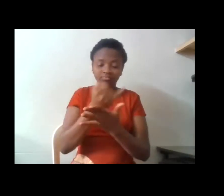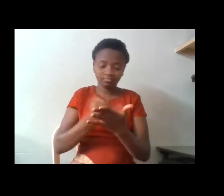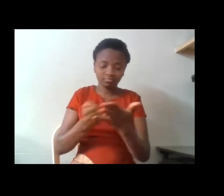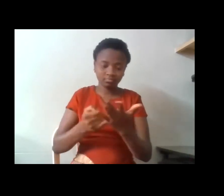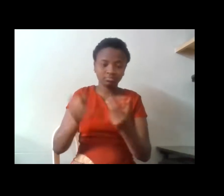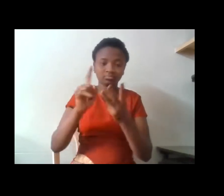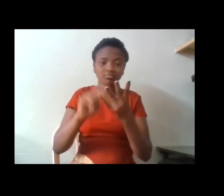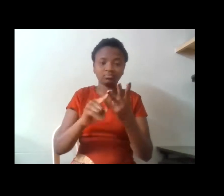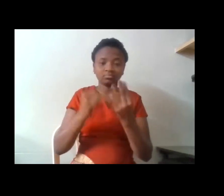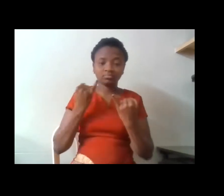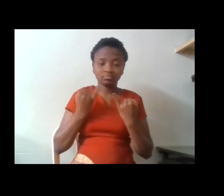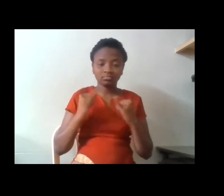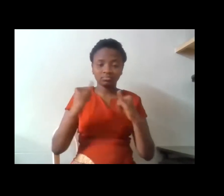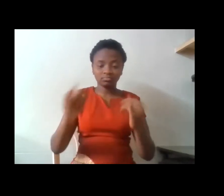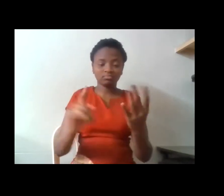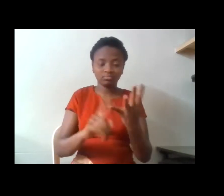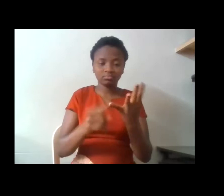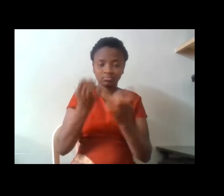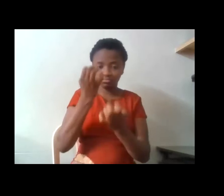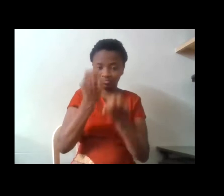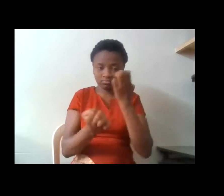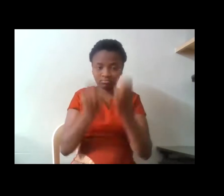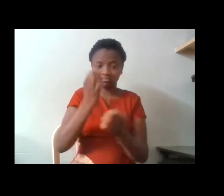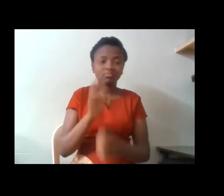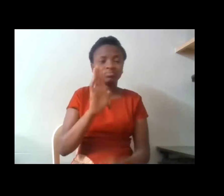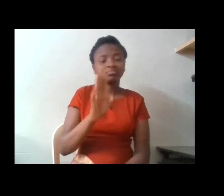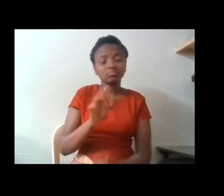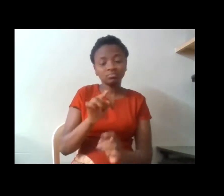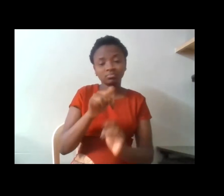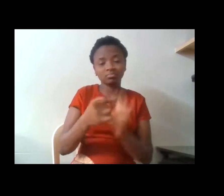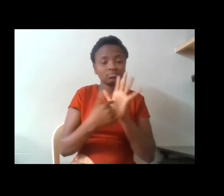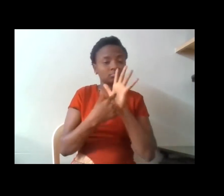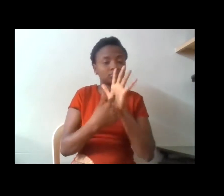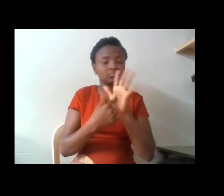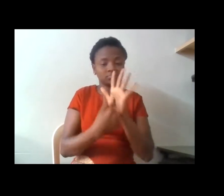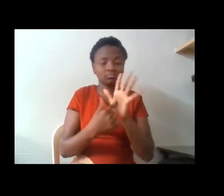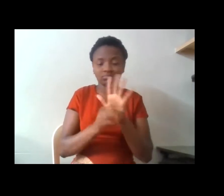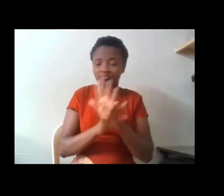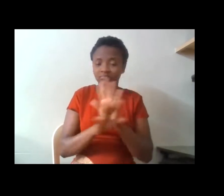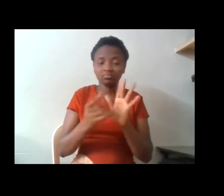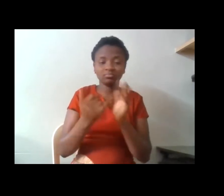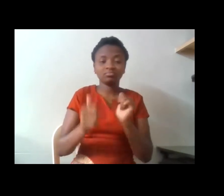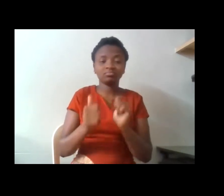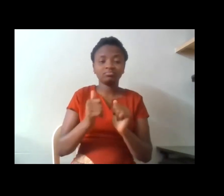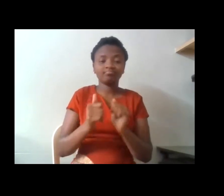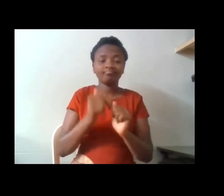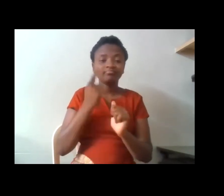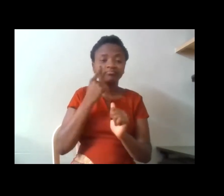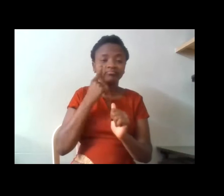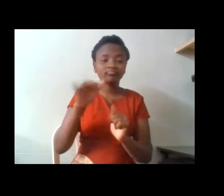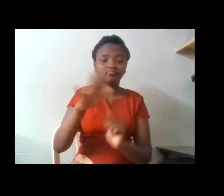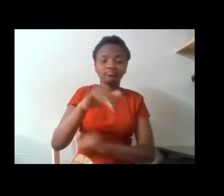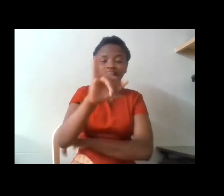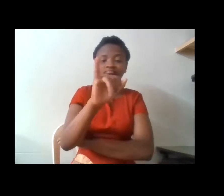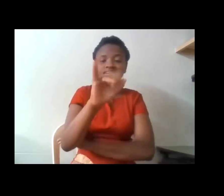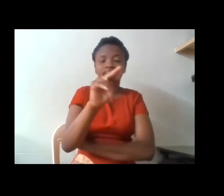monitoring, and evaluation. So just one example, our program in Yogyakarta, Indonesia,